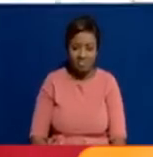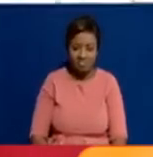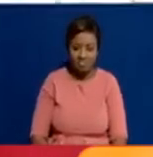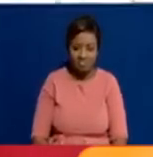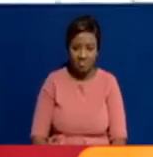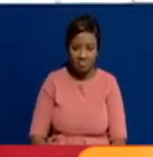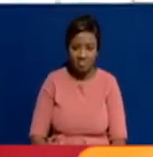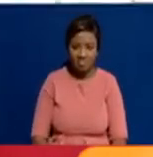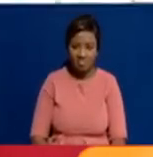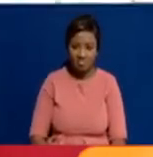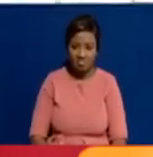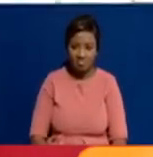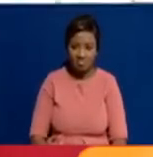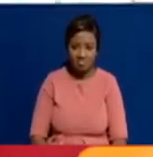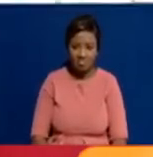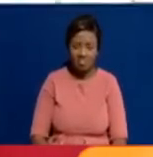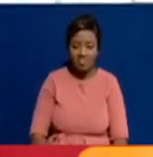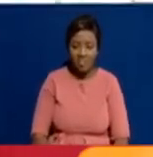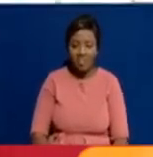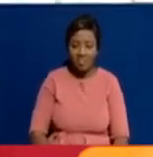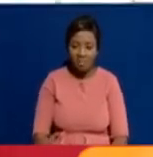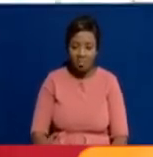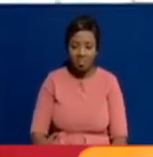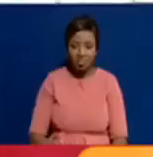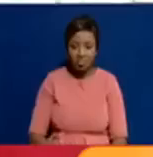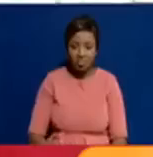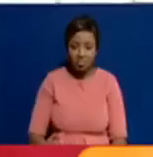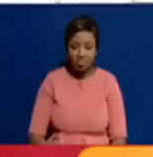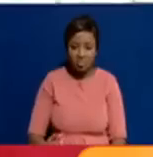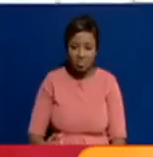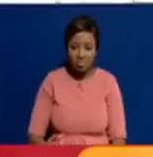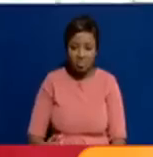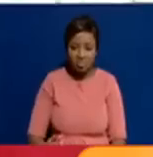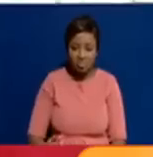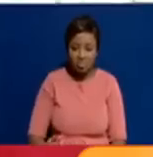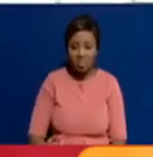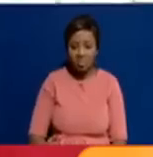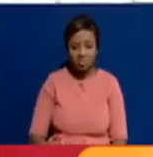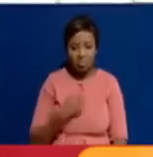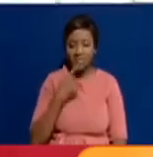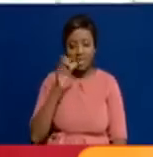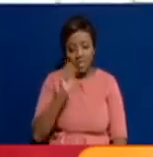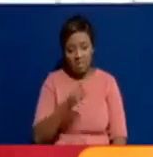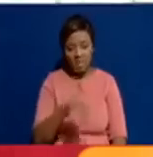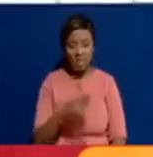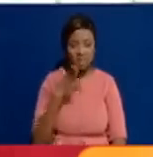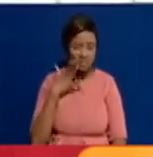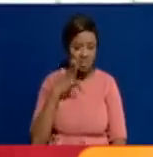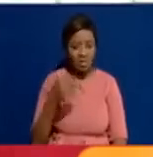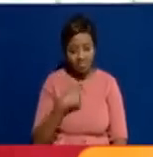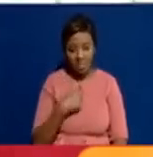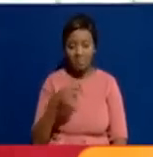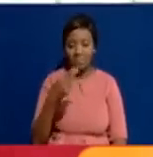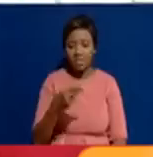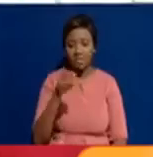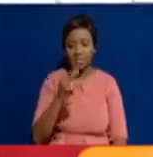this is, he's HIV positive. He might be allergic to this medication. So I was just like, yes, mom, I'm HIV